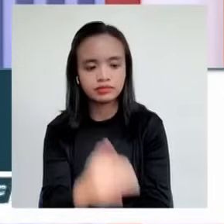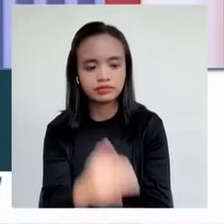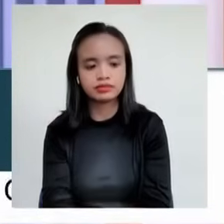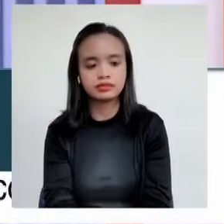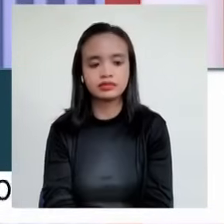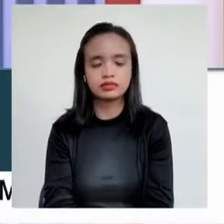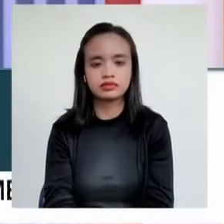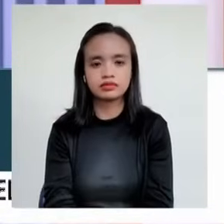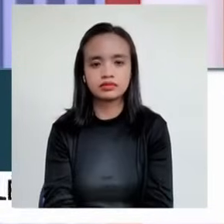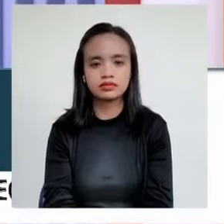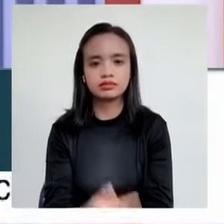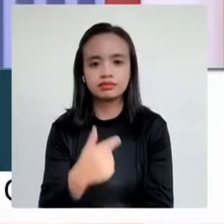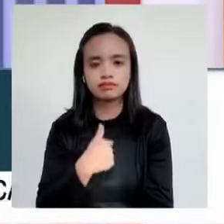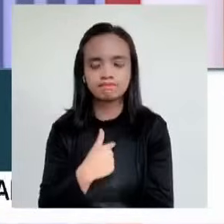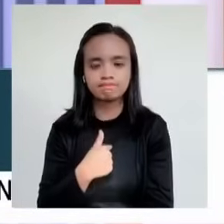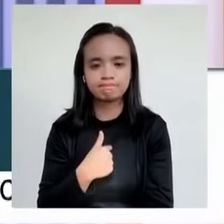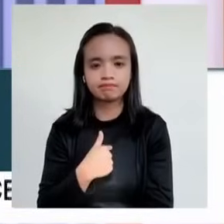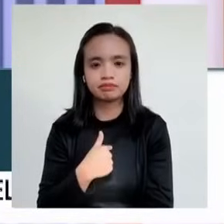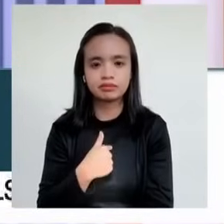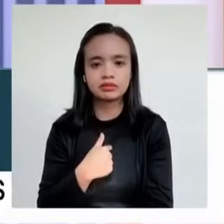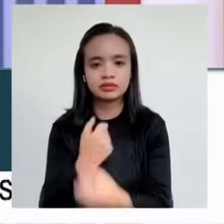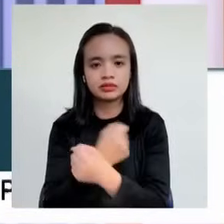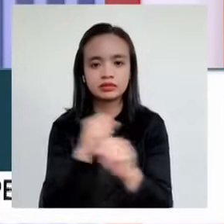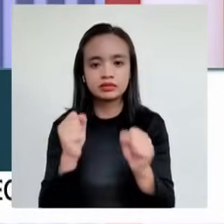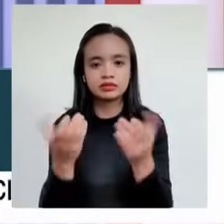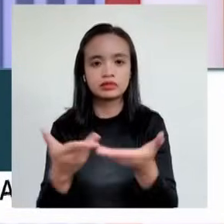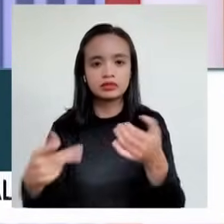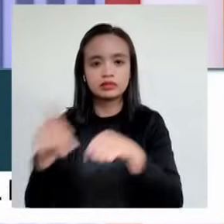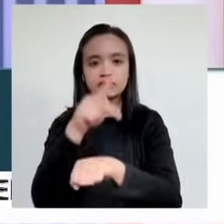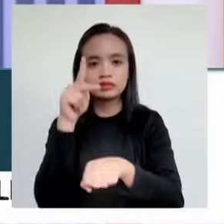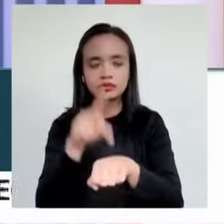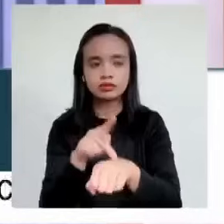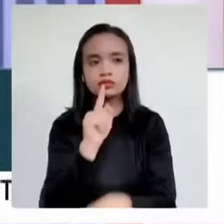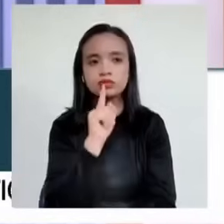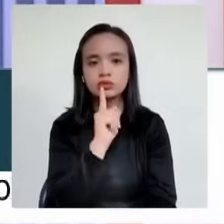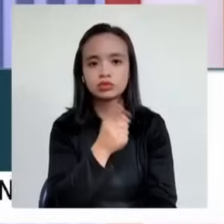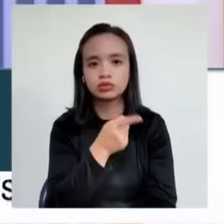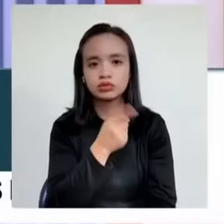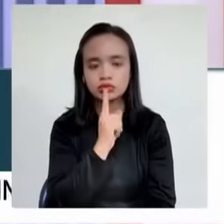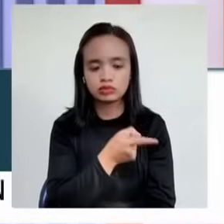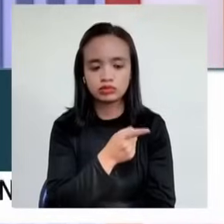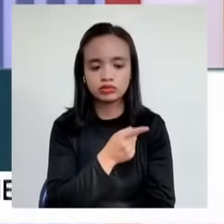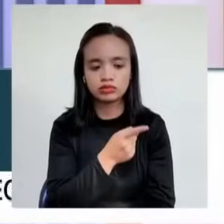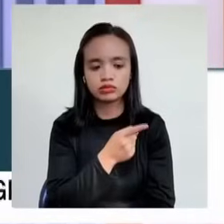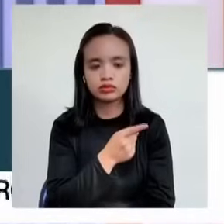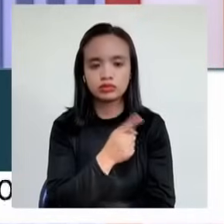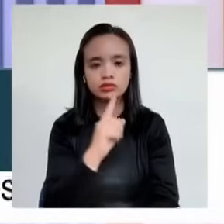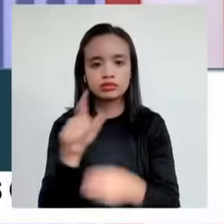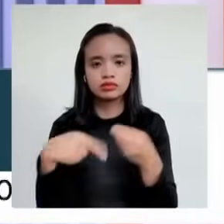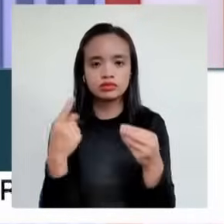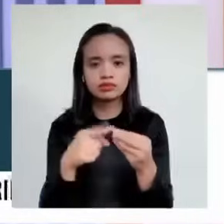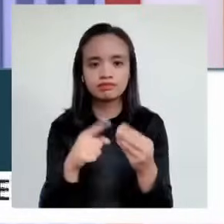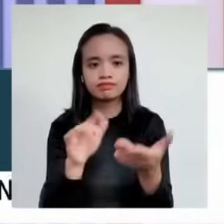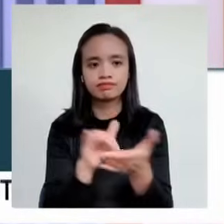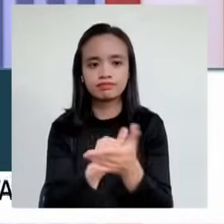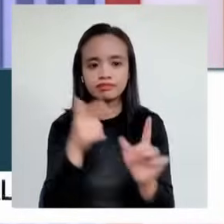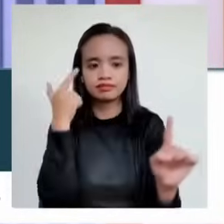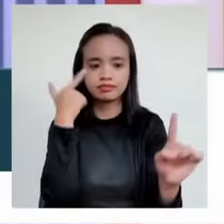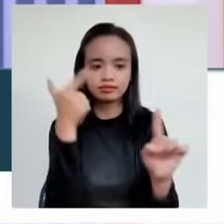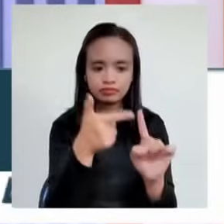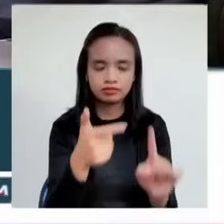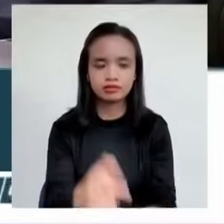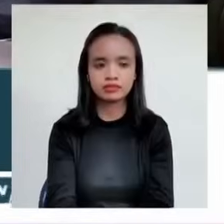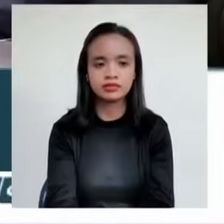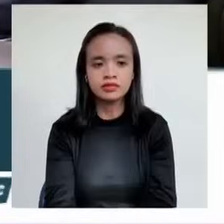I could safely say that the Philippines is really up there when it comes as a target.